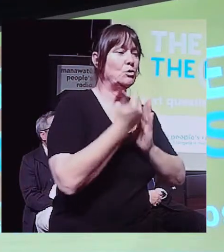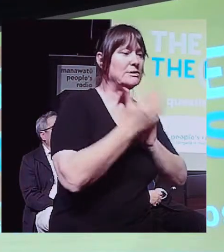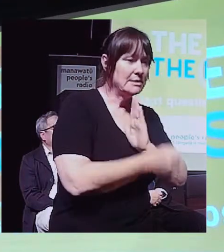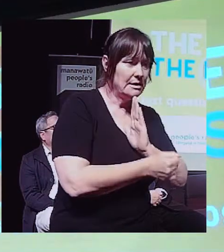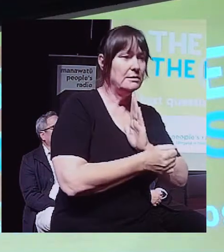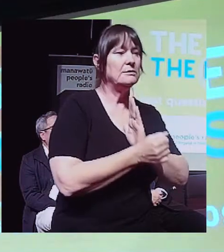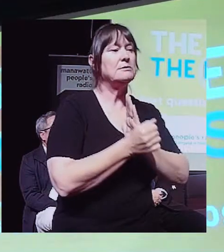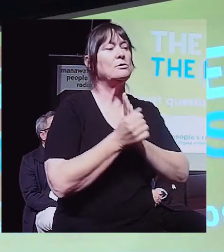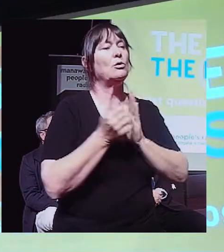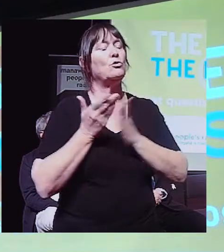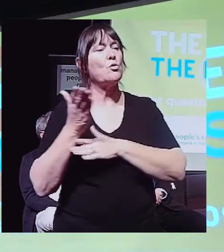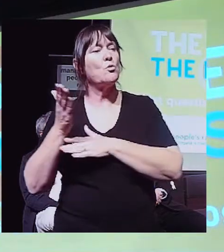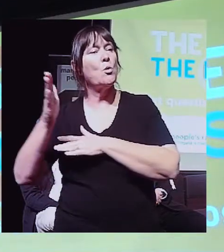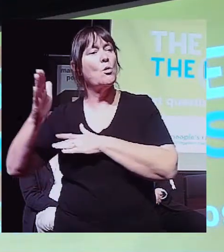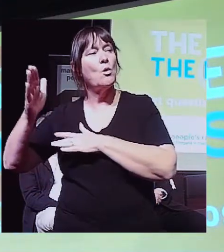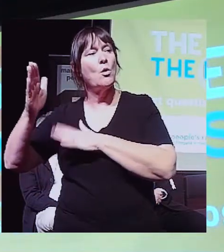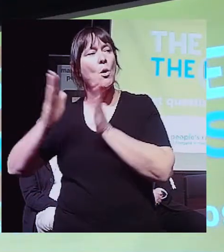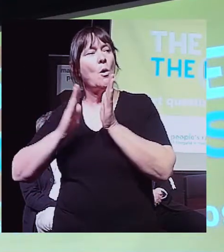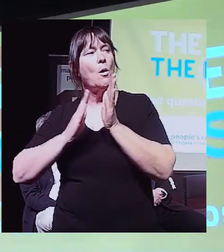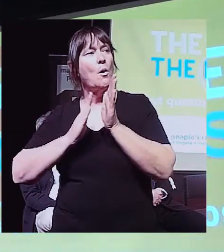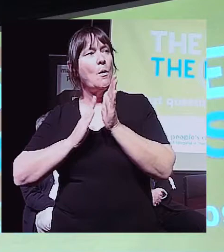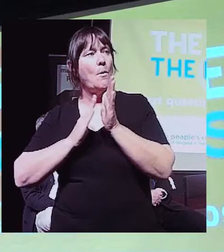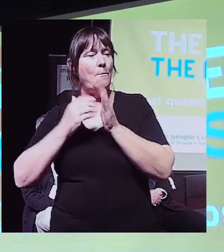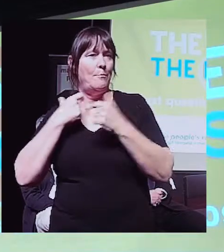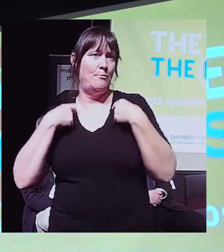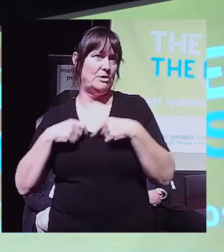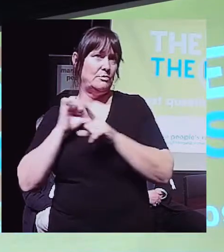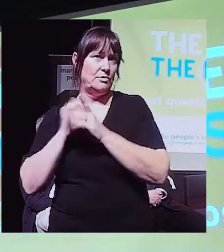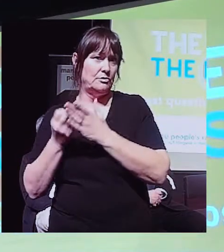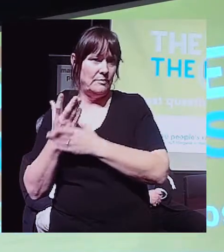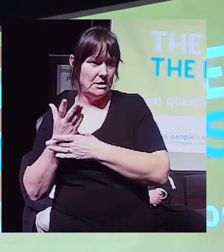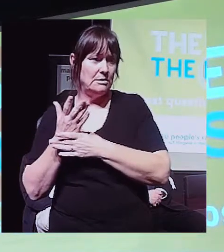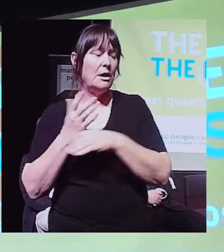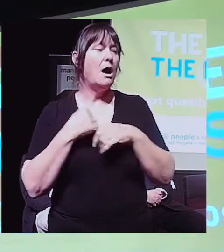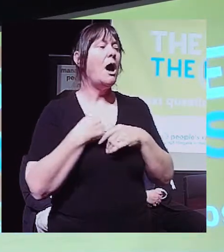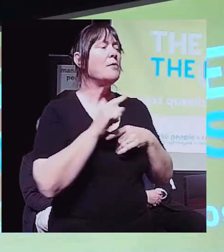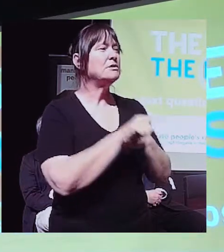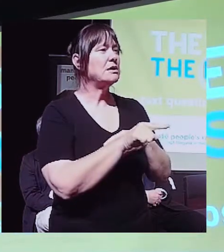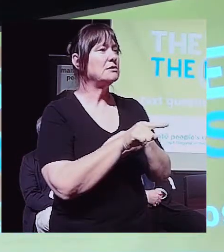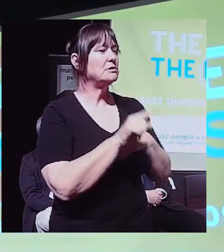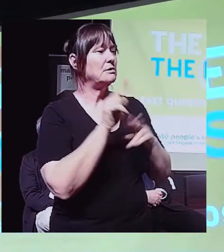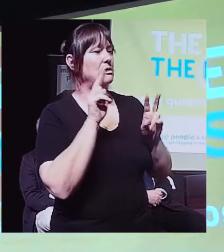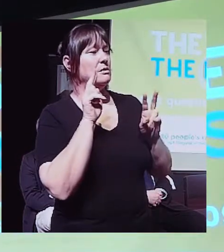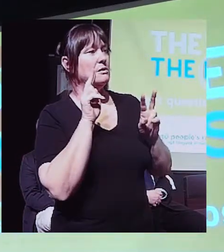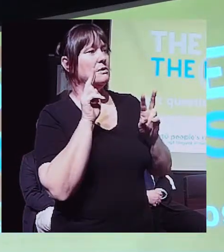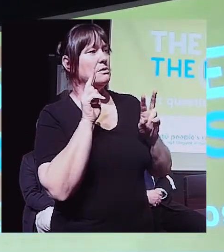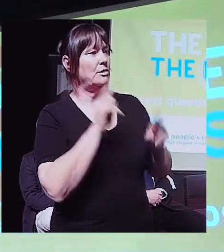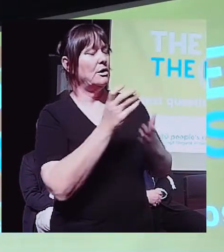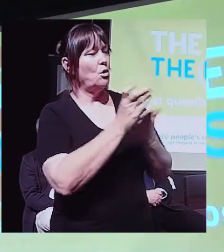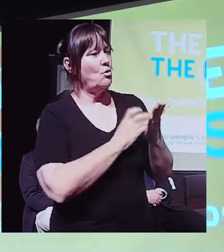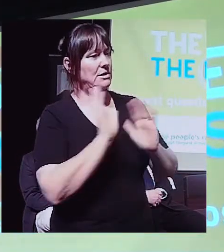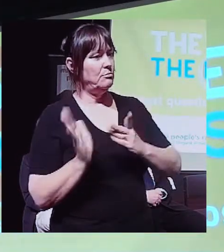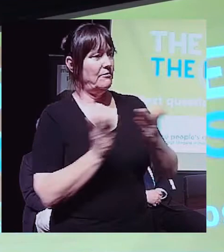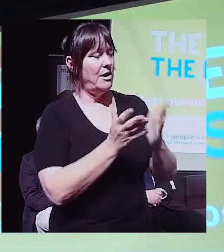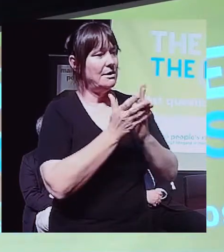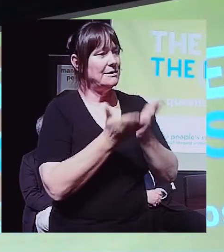Social Development. I was just in Palmerston North, or just at a group in Palmerston North, You Choose, which upskill people into call centre jobs with absolutely no